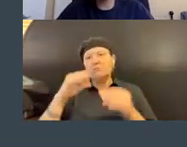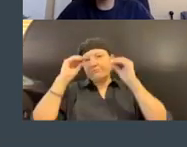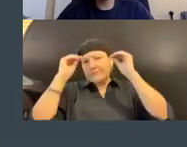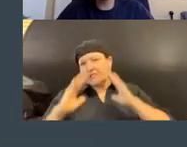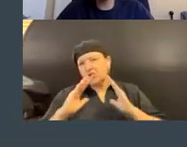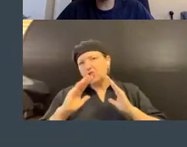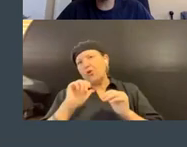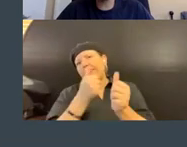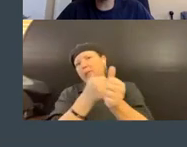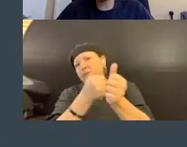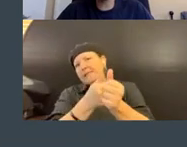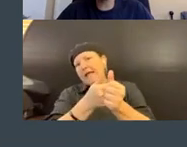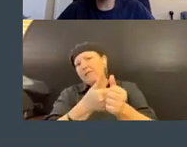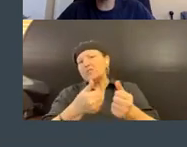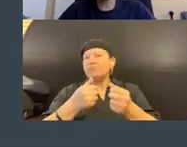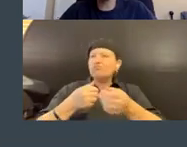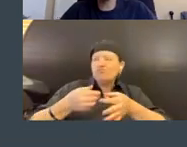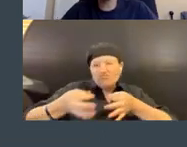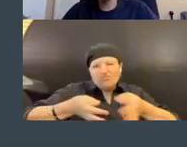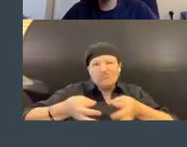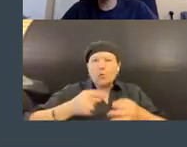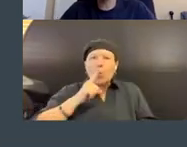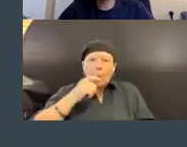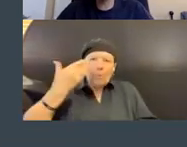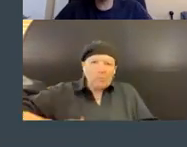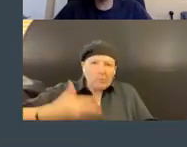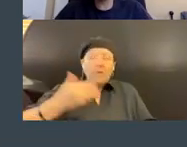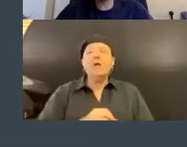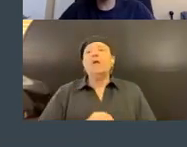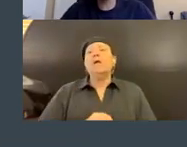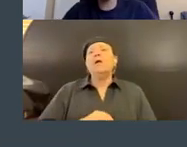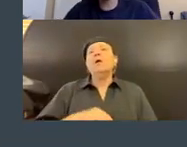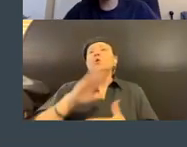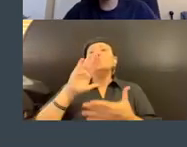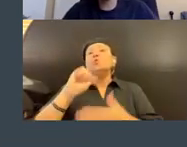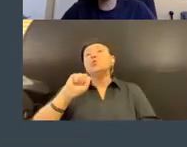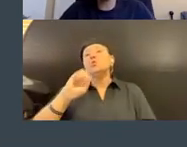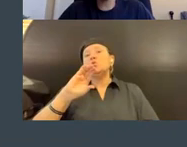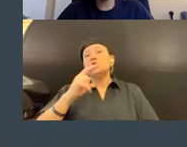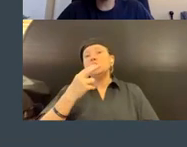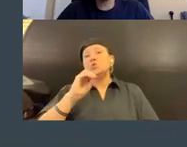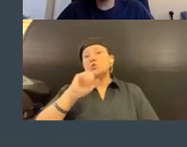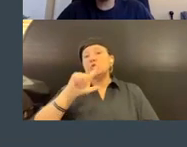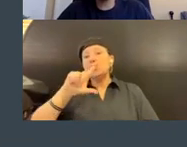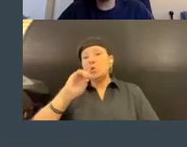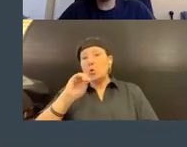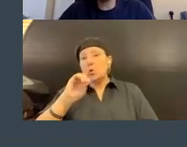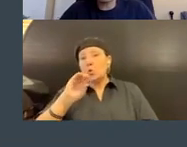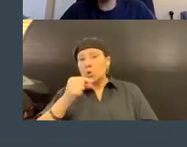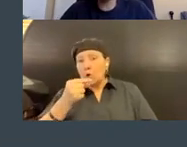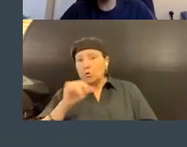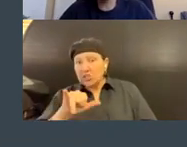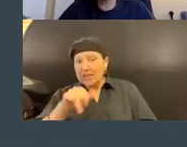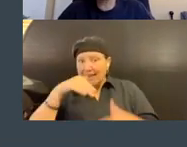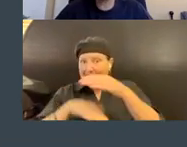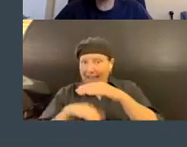One of the really important things, and I'll talk about this a little bit more later on, is Schoology Access, because that is going to be the platform that the